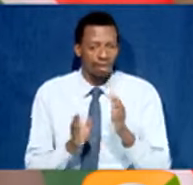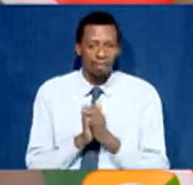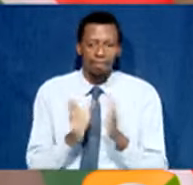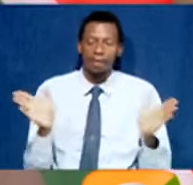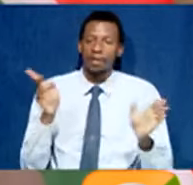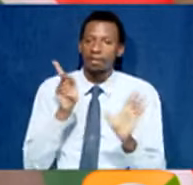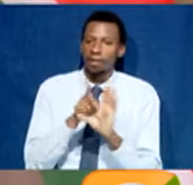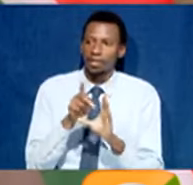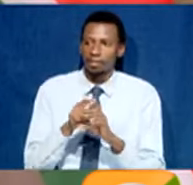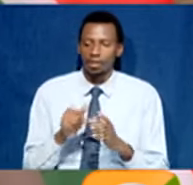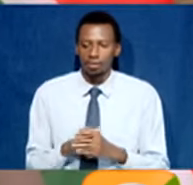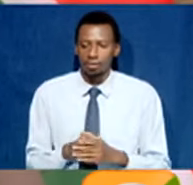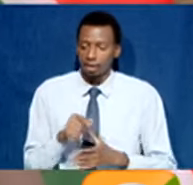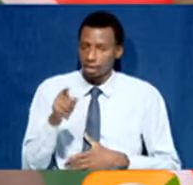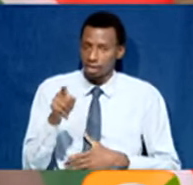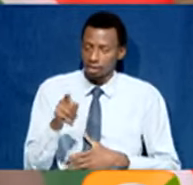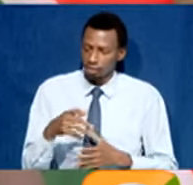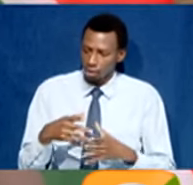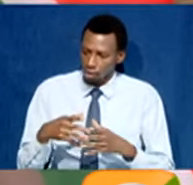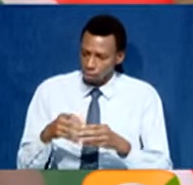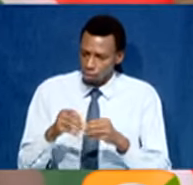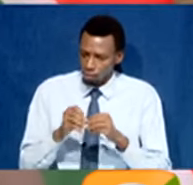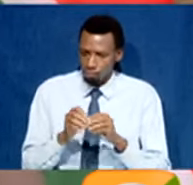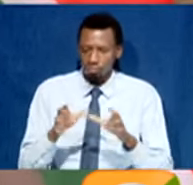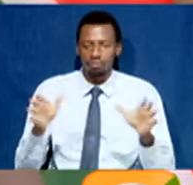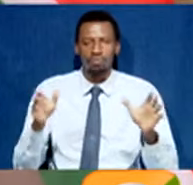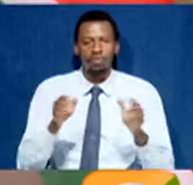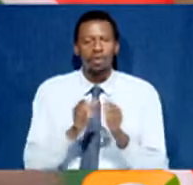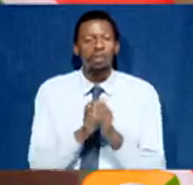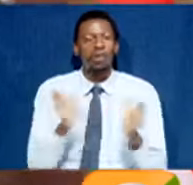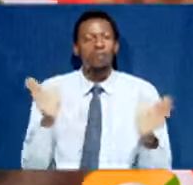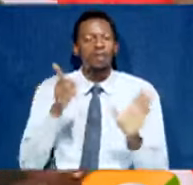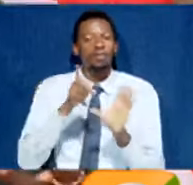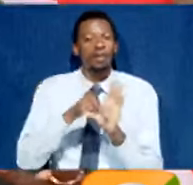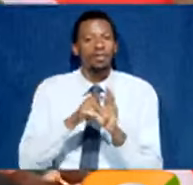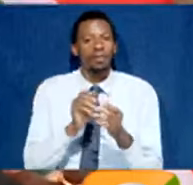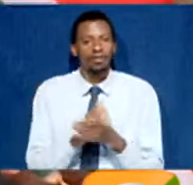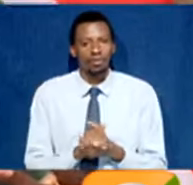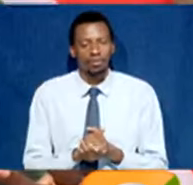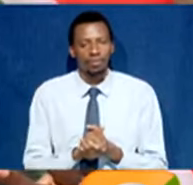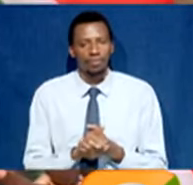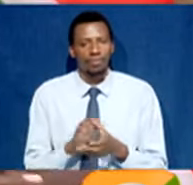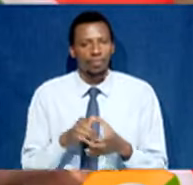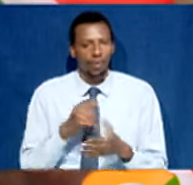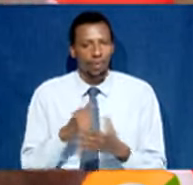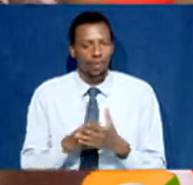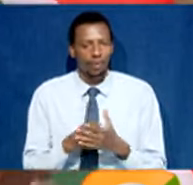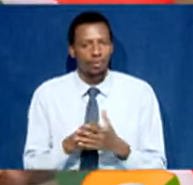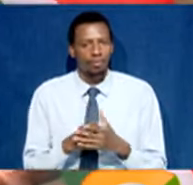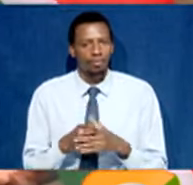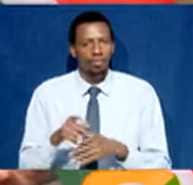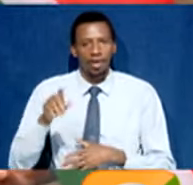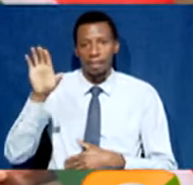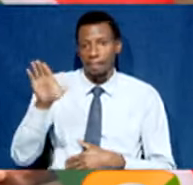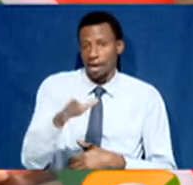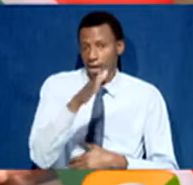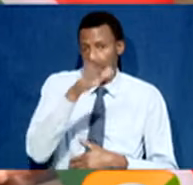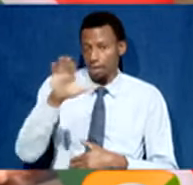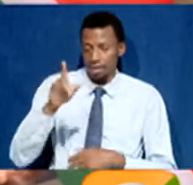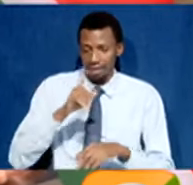participation. And Parliament when coming from public